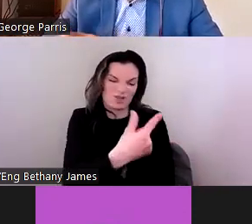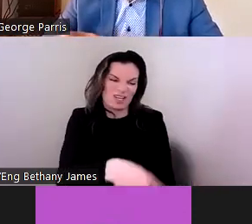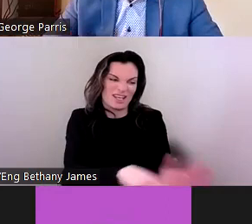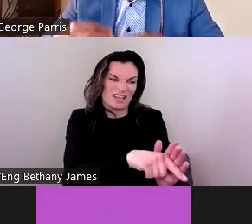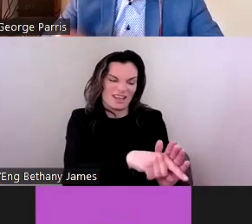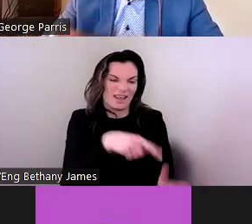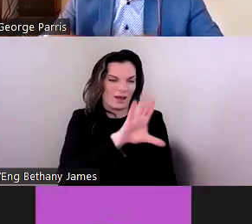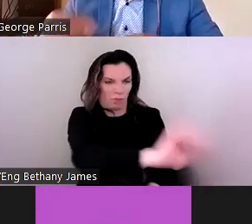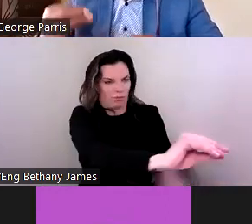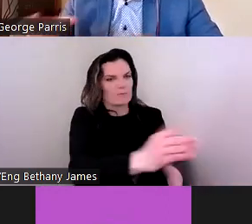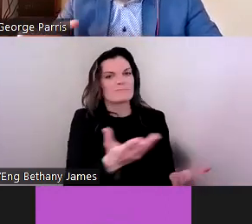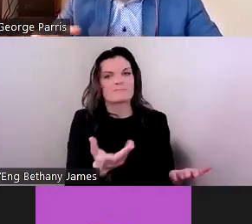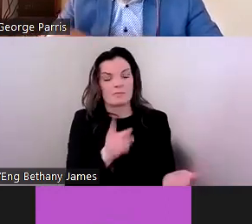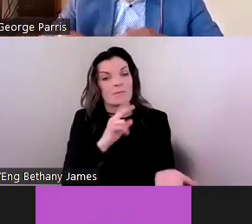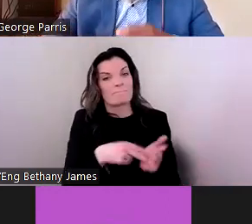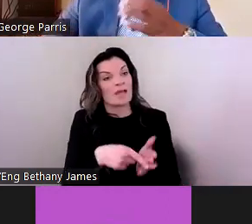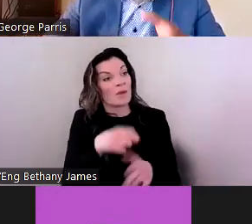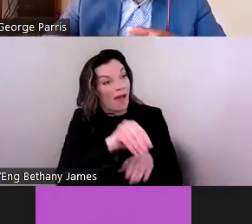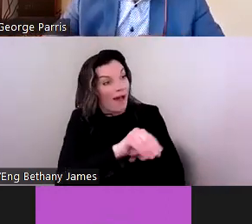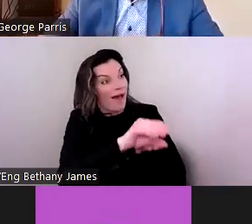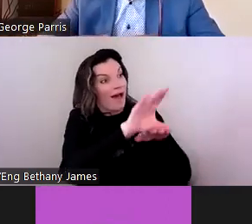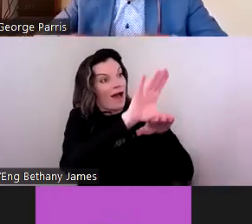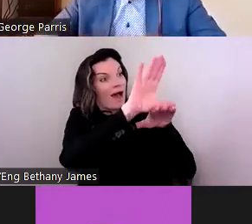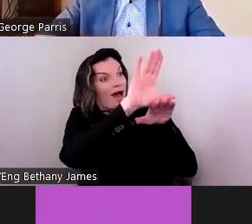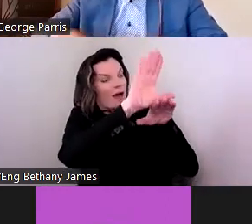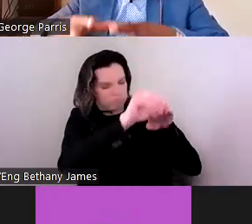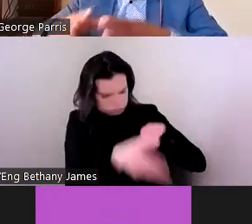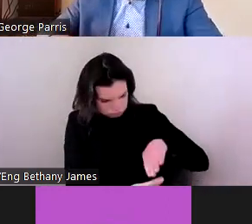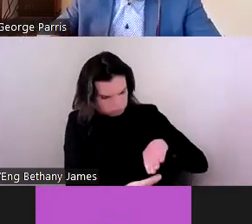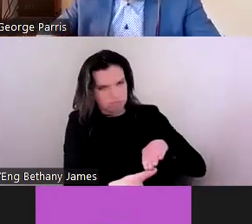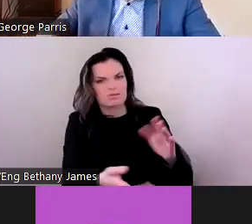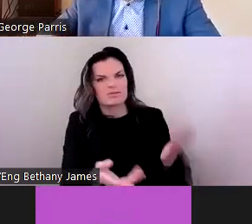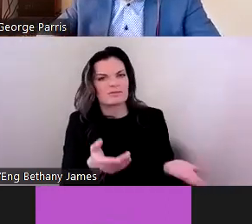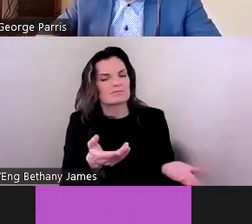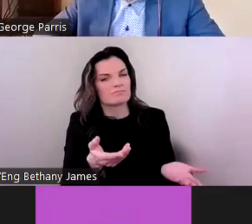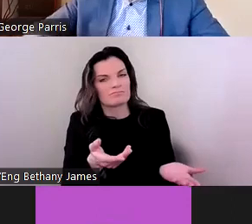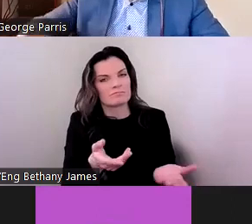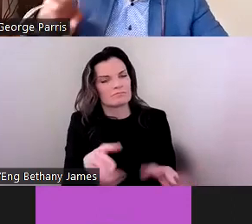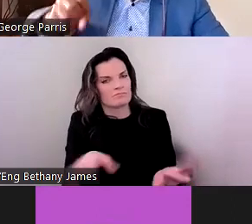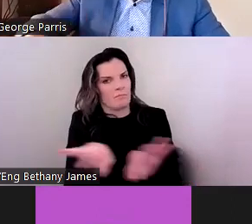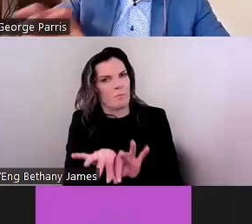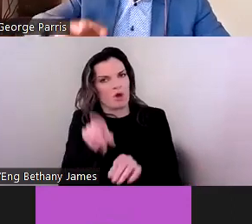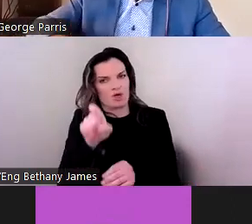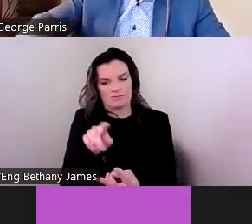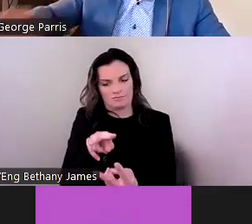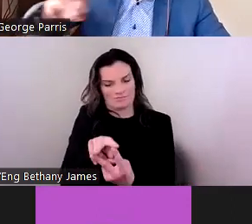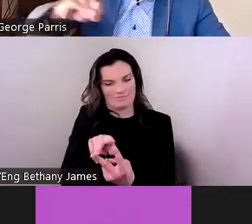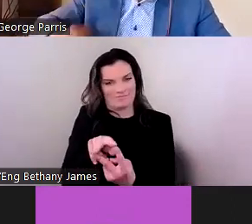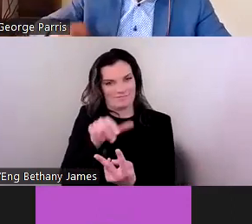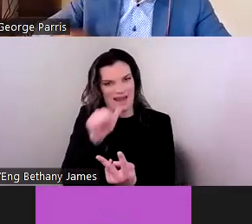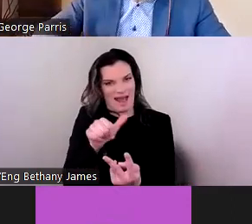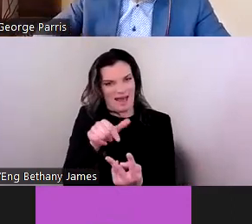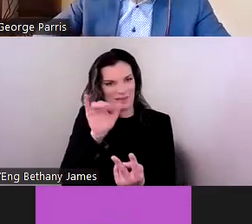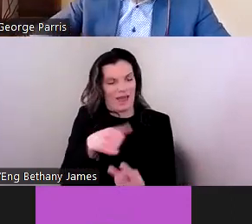I'm praising you, but you're still not meeting, or you're still, no, either you're praising someone, the but can be dealt with